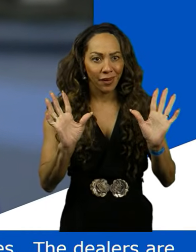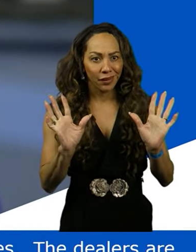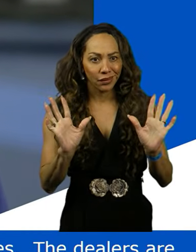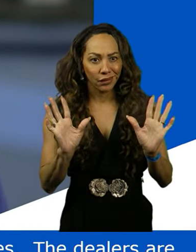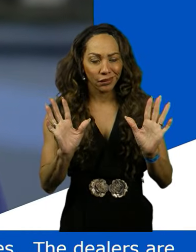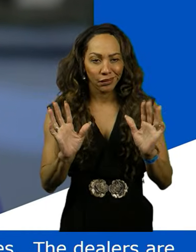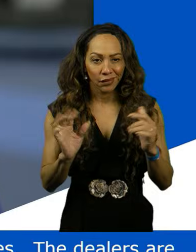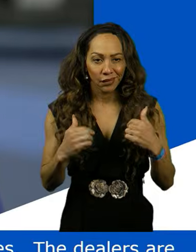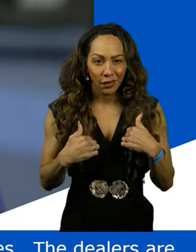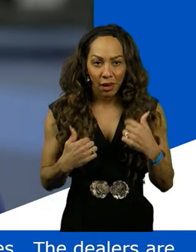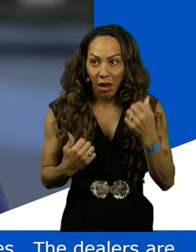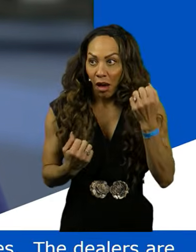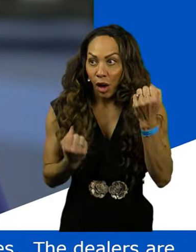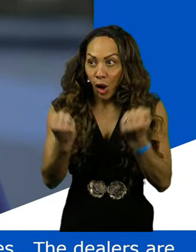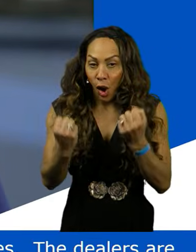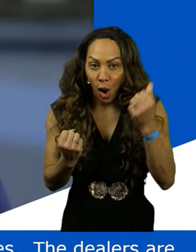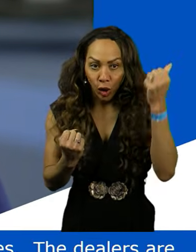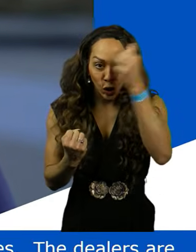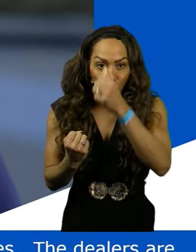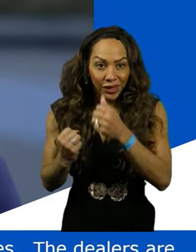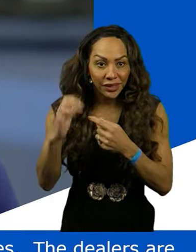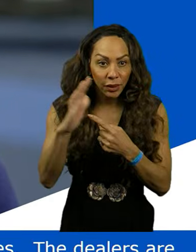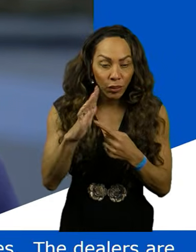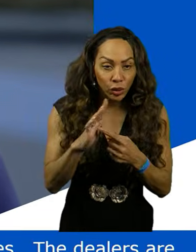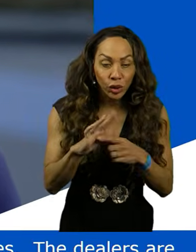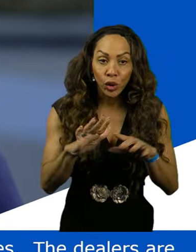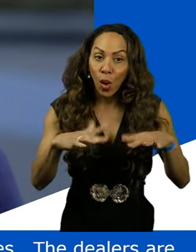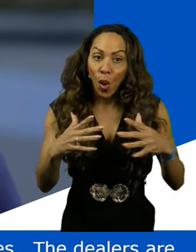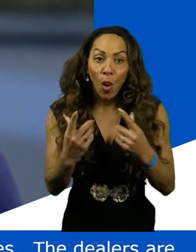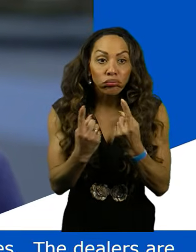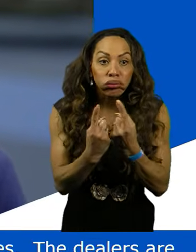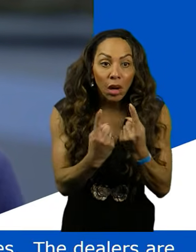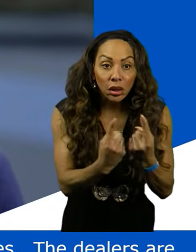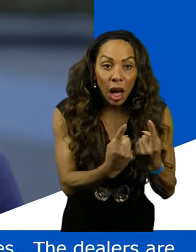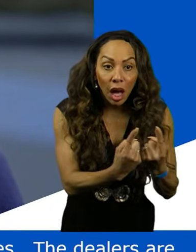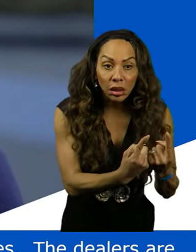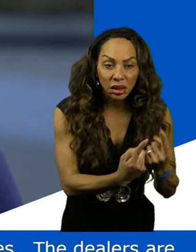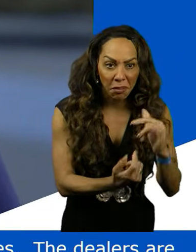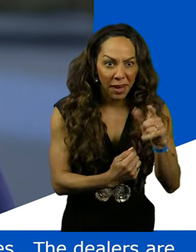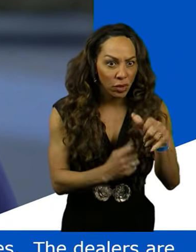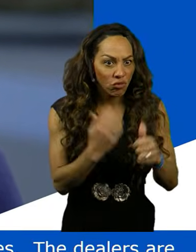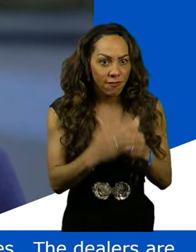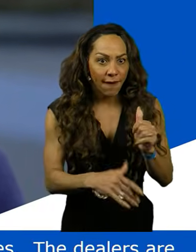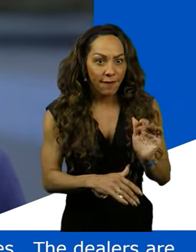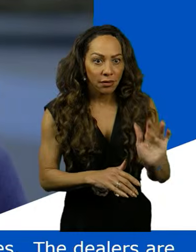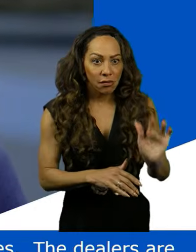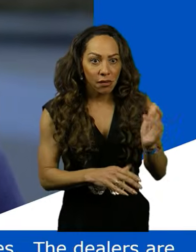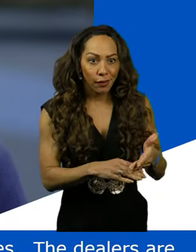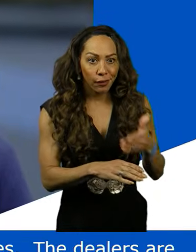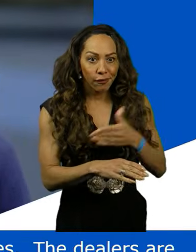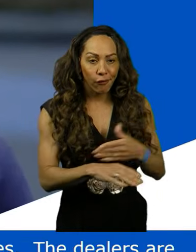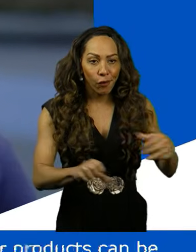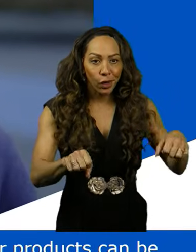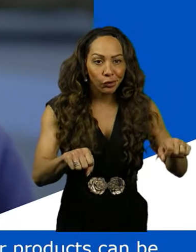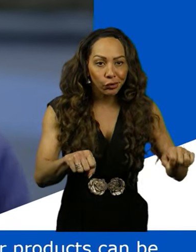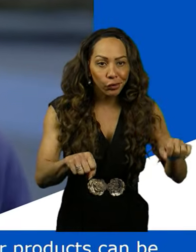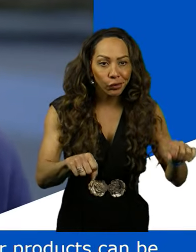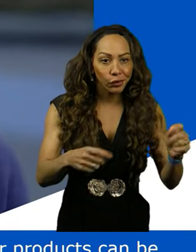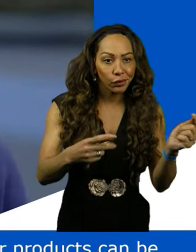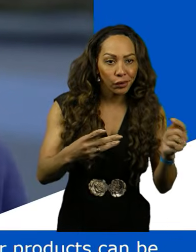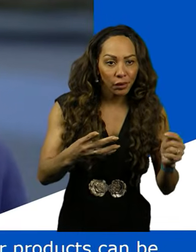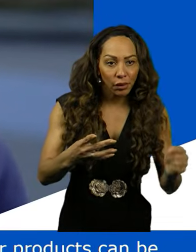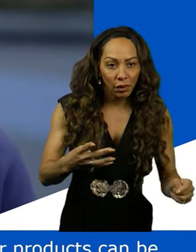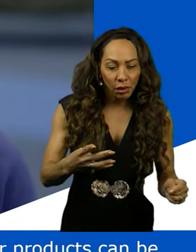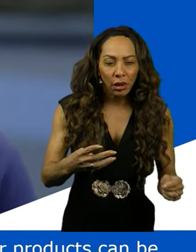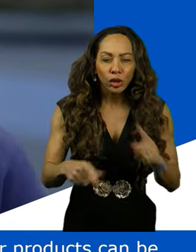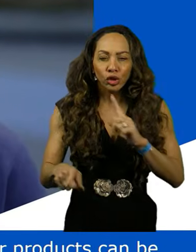joined as well with our products, like the scooters, it can be quite daunting. So just reaching out. I think if you can try and look at the whole 3